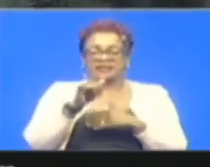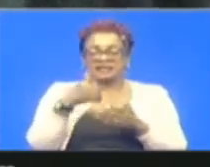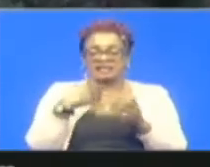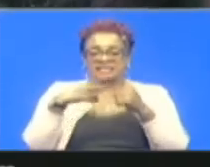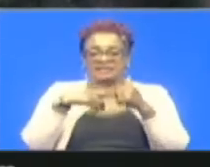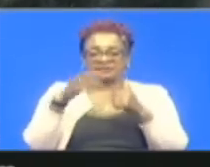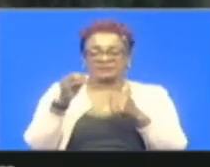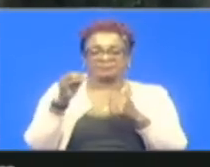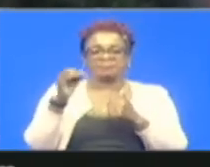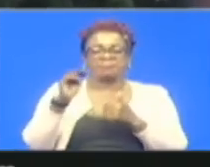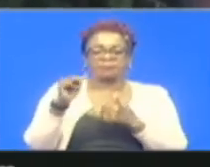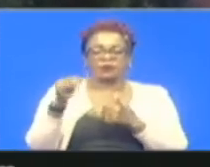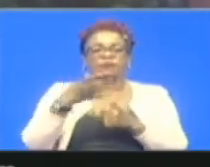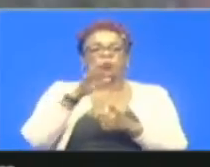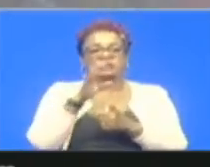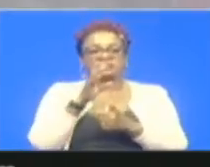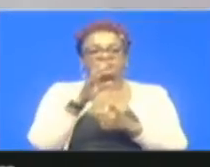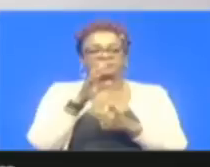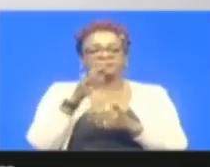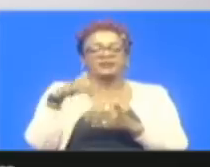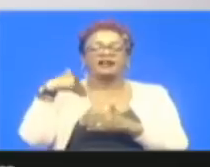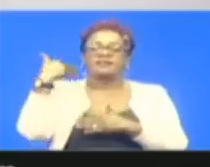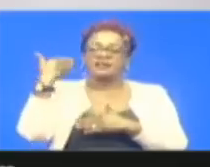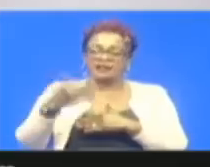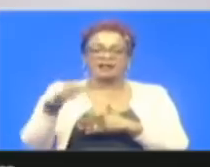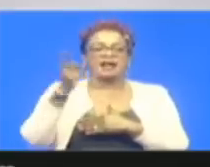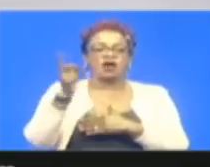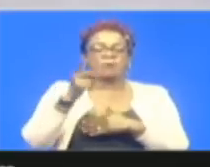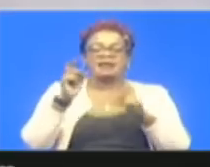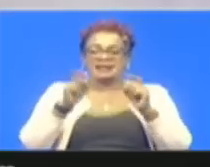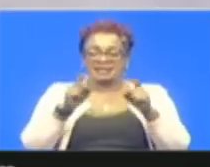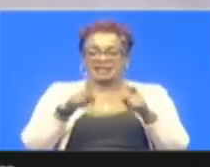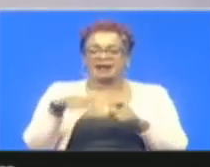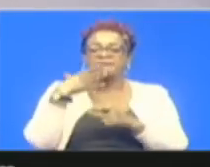meters cubed of water. Every day Nairobi requires